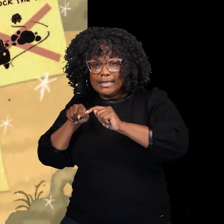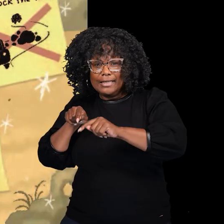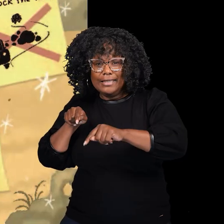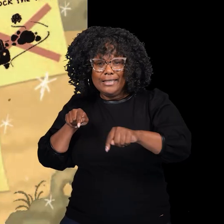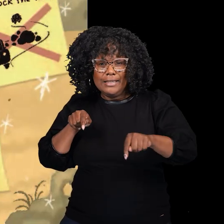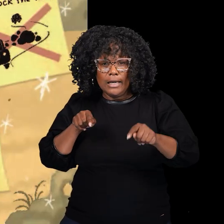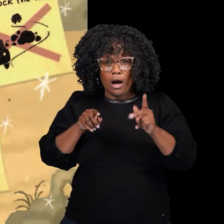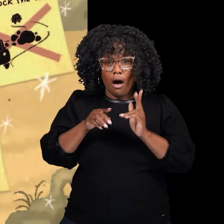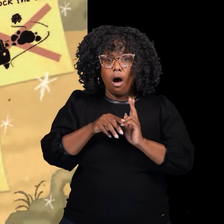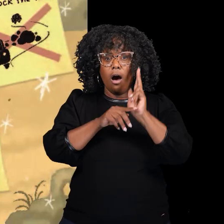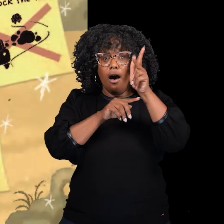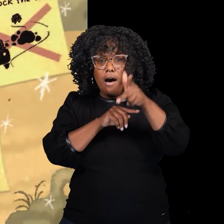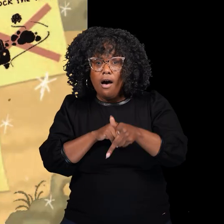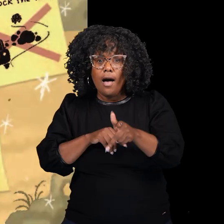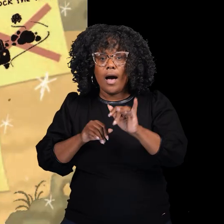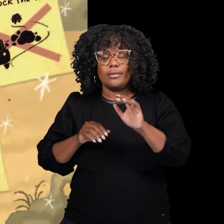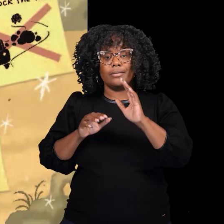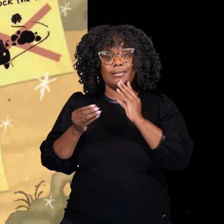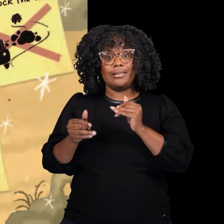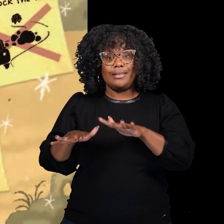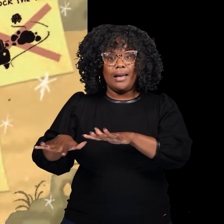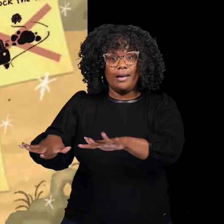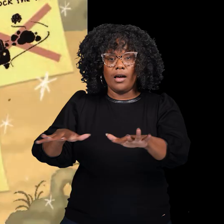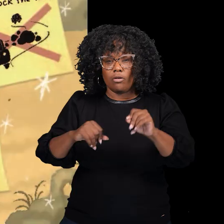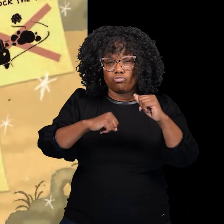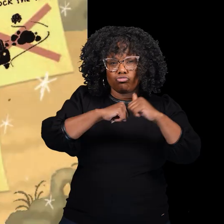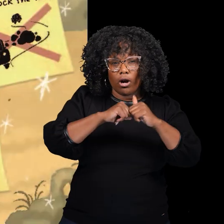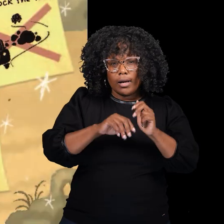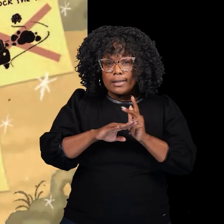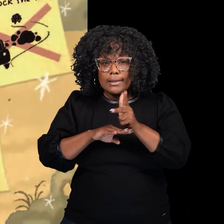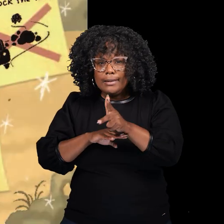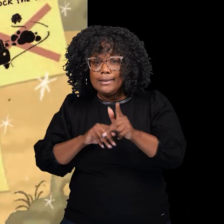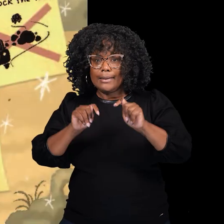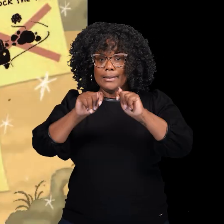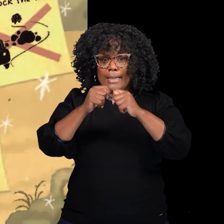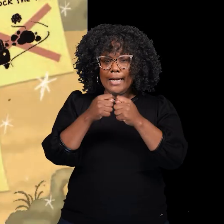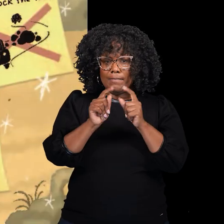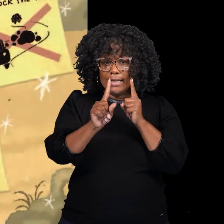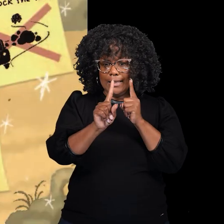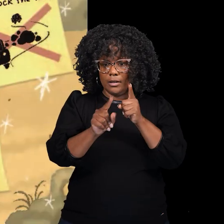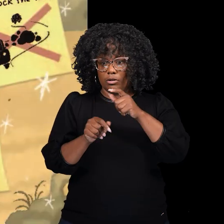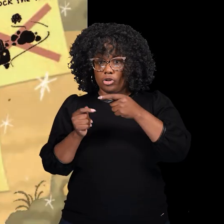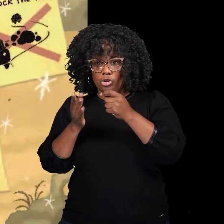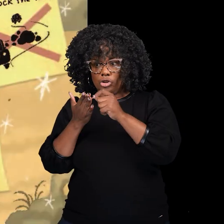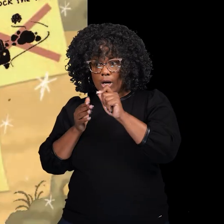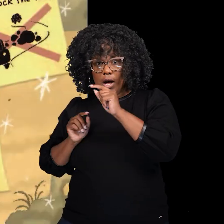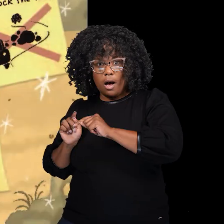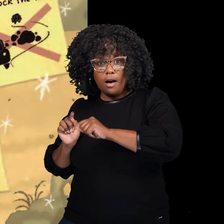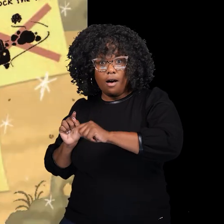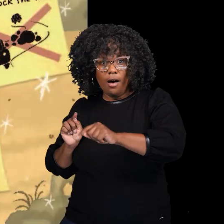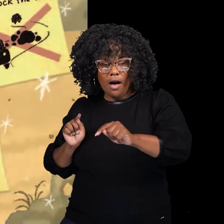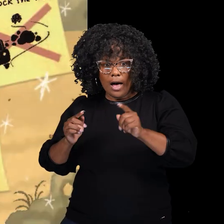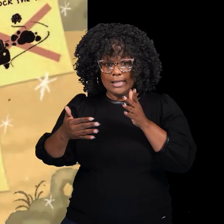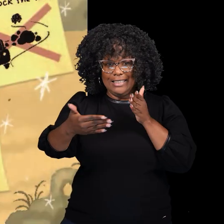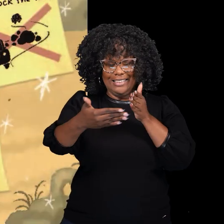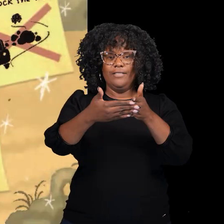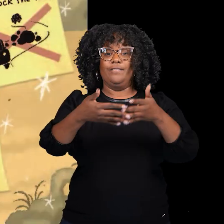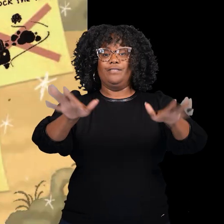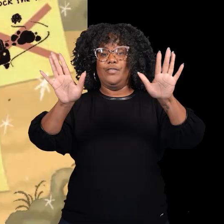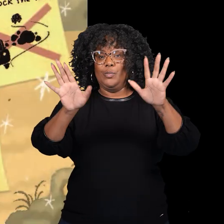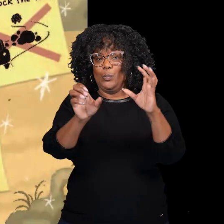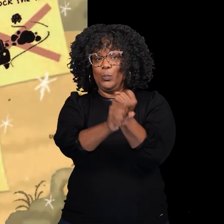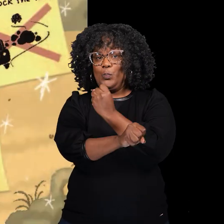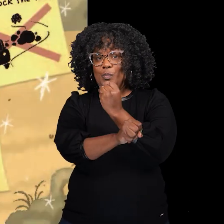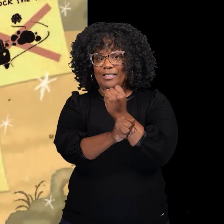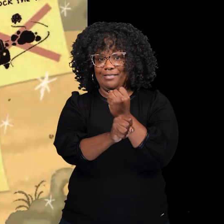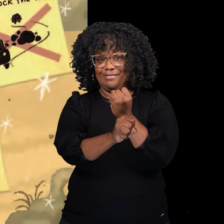checkpoints and get past obstacles like sand dunes and rocks. The team that reaches all of the checkpoints and finishes the